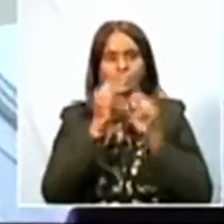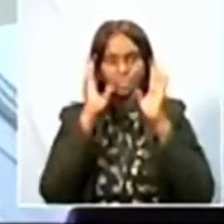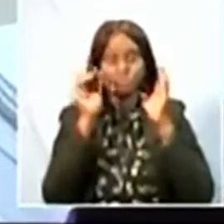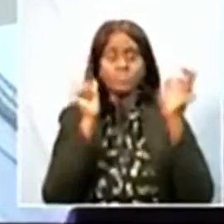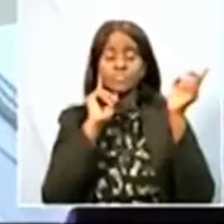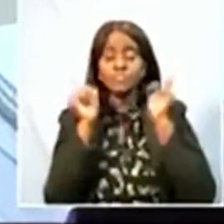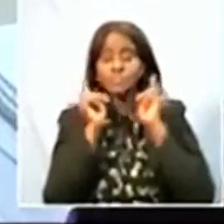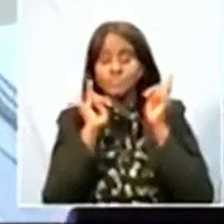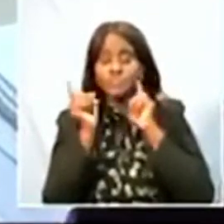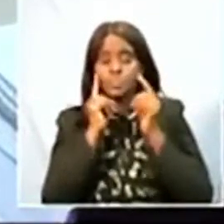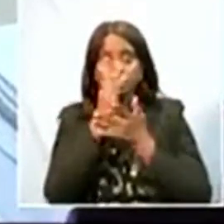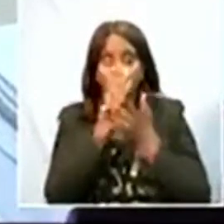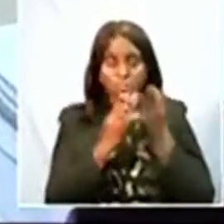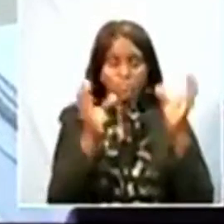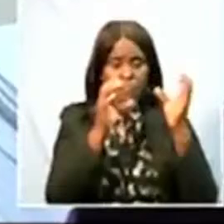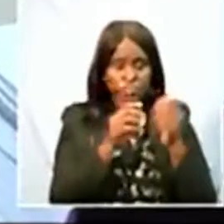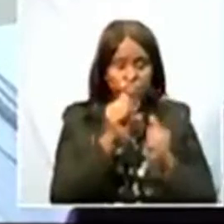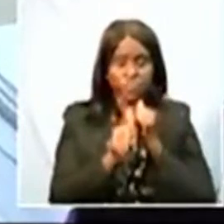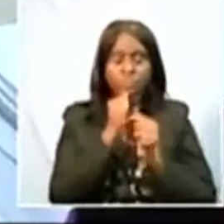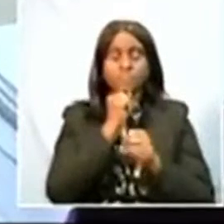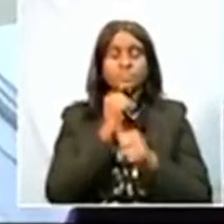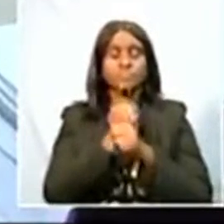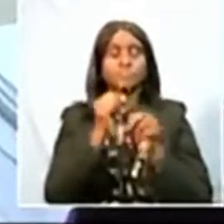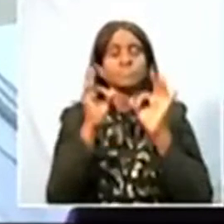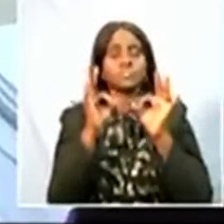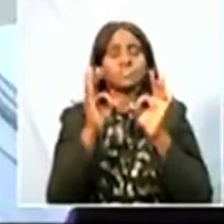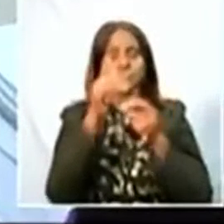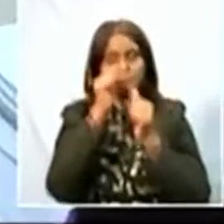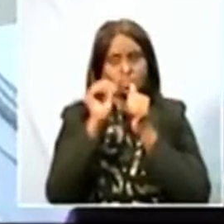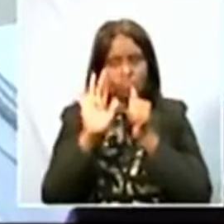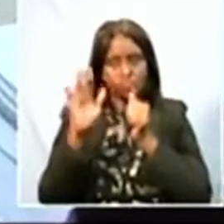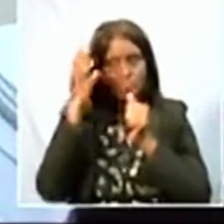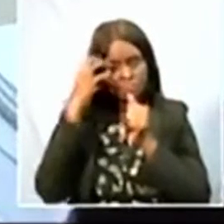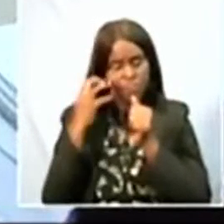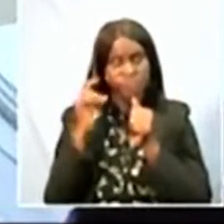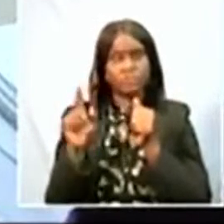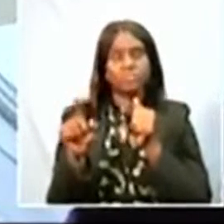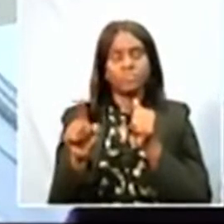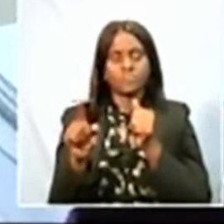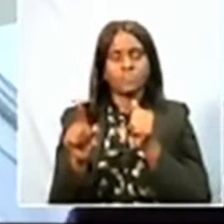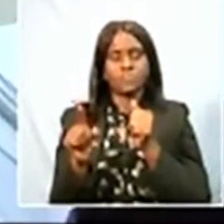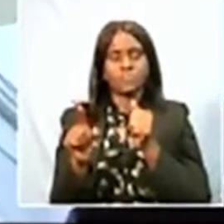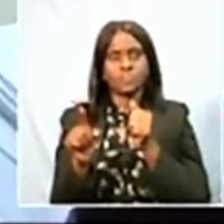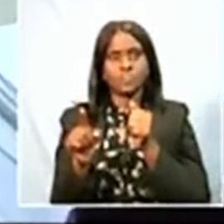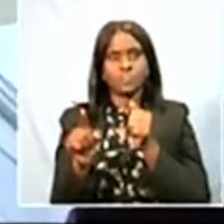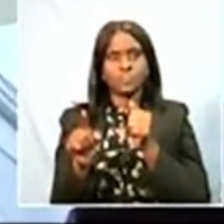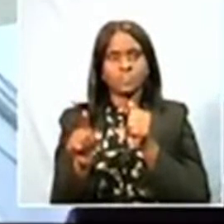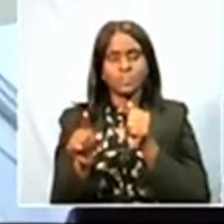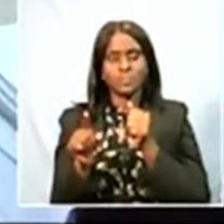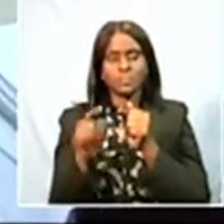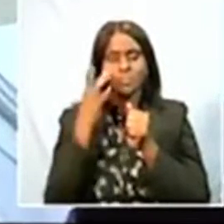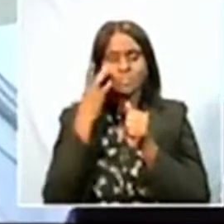hear of certain councils which are doing very well, it's because of the officers.